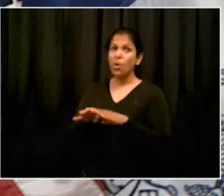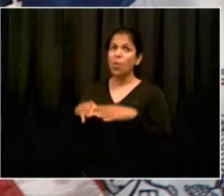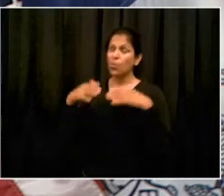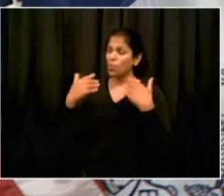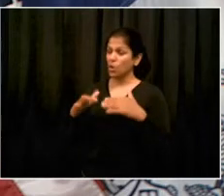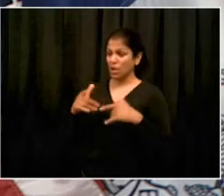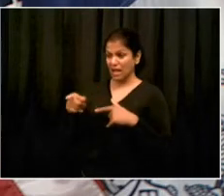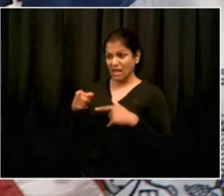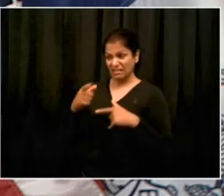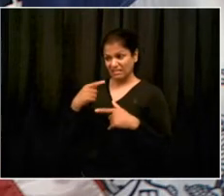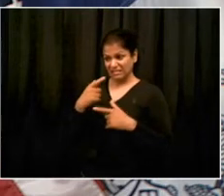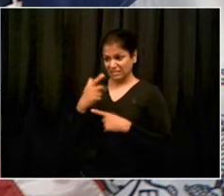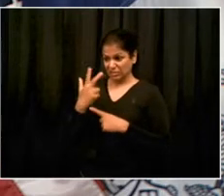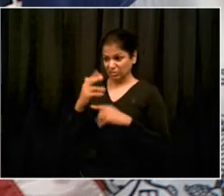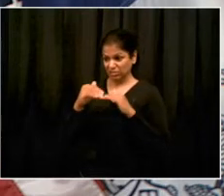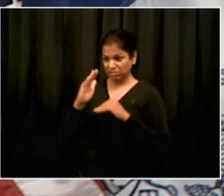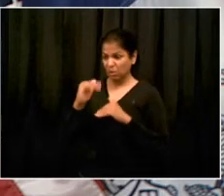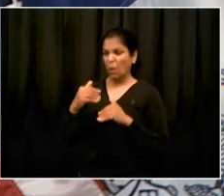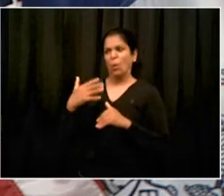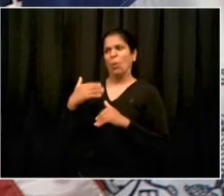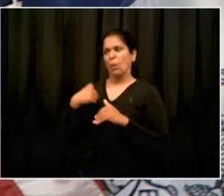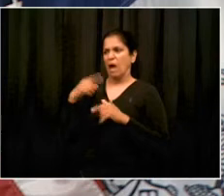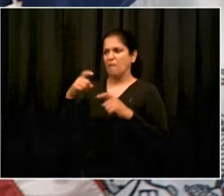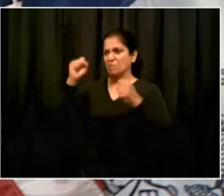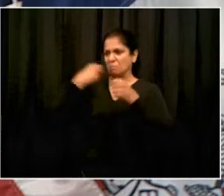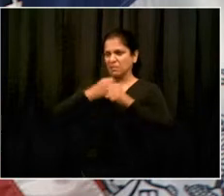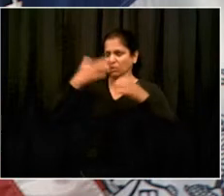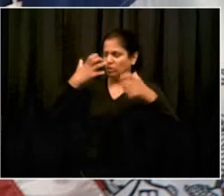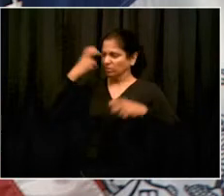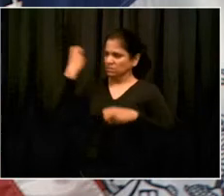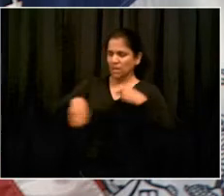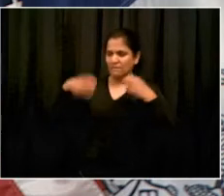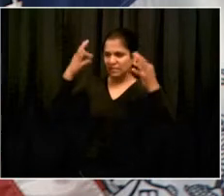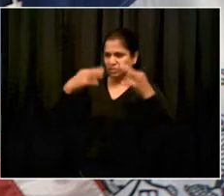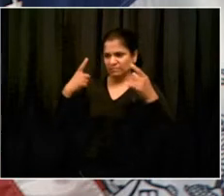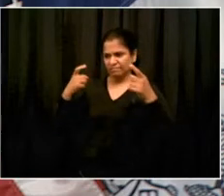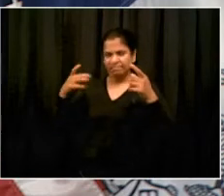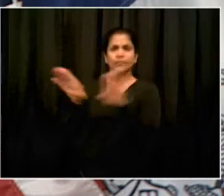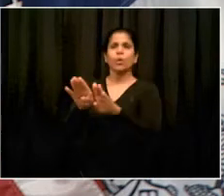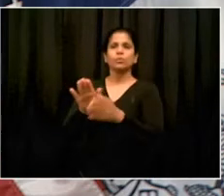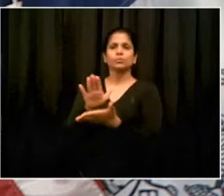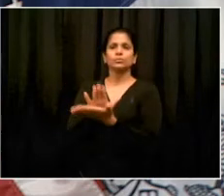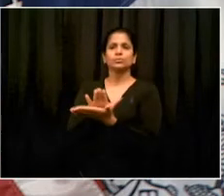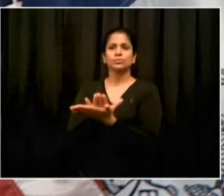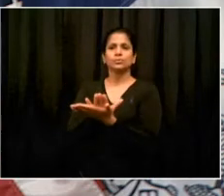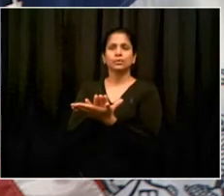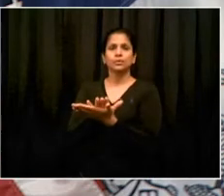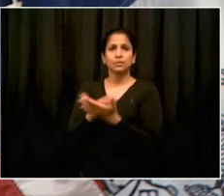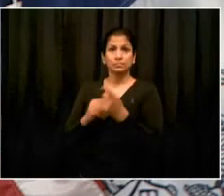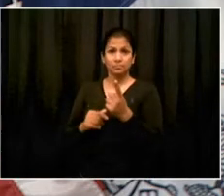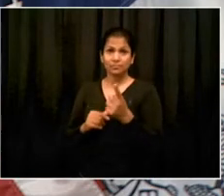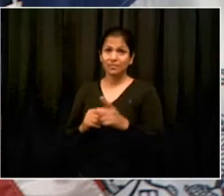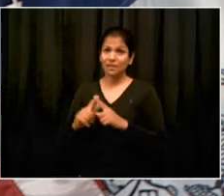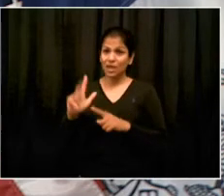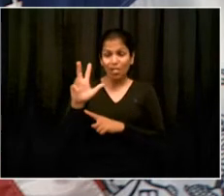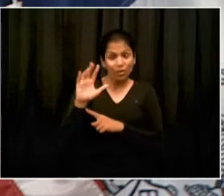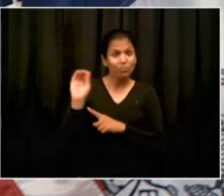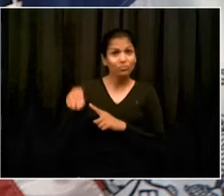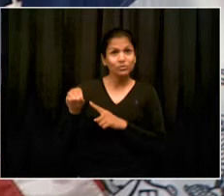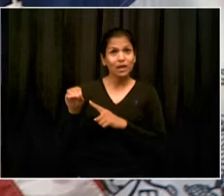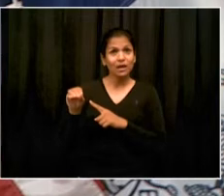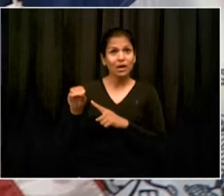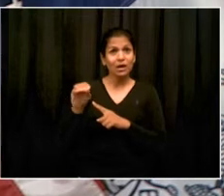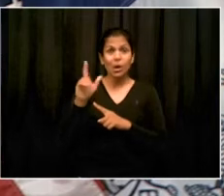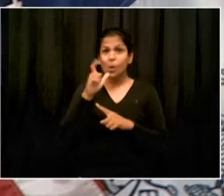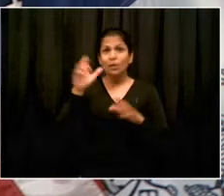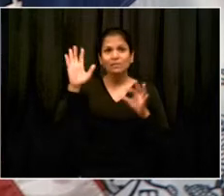average. The 3% obviously is a measure we put forward to be out of abundance of caution. We're